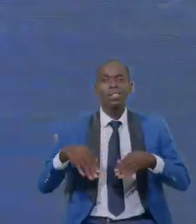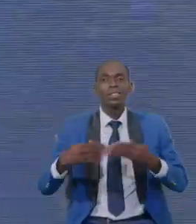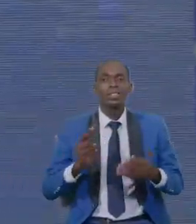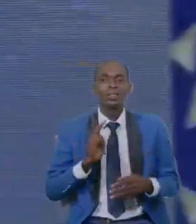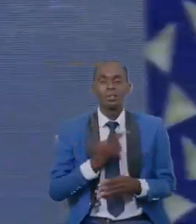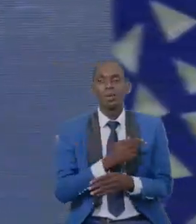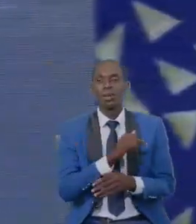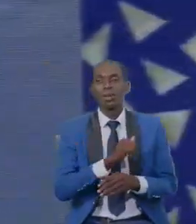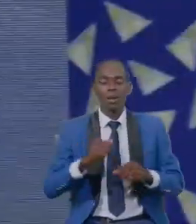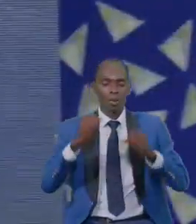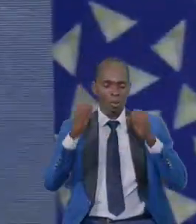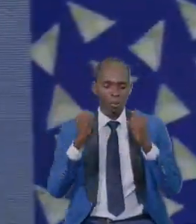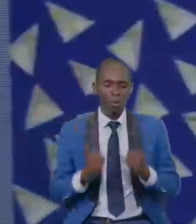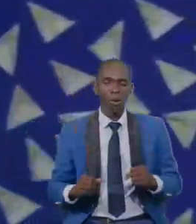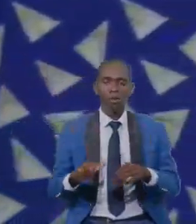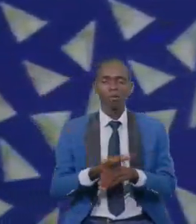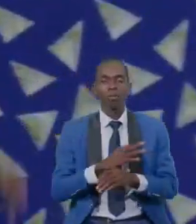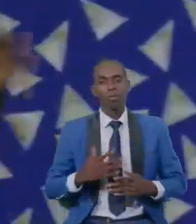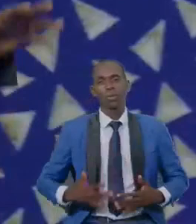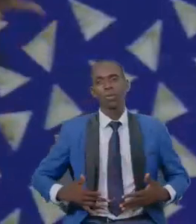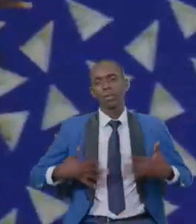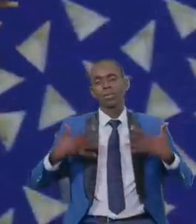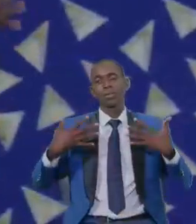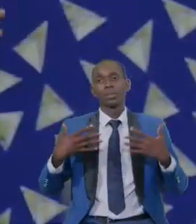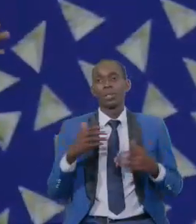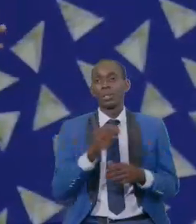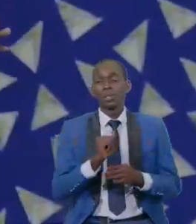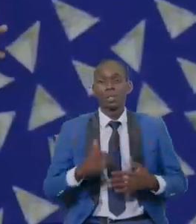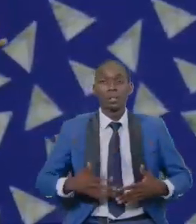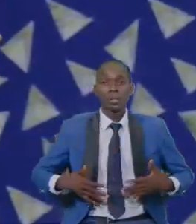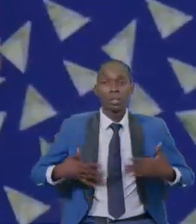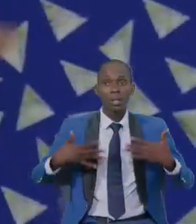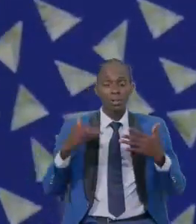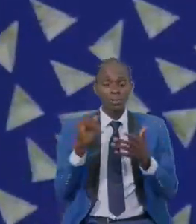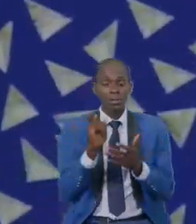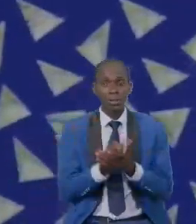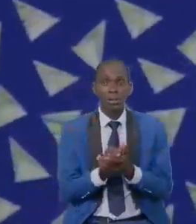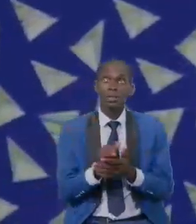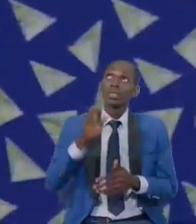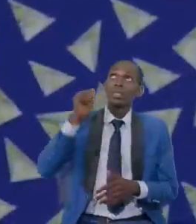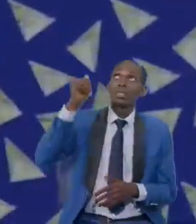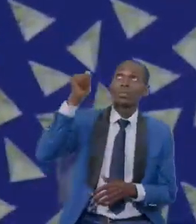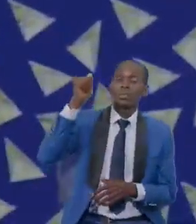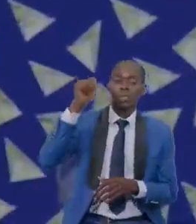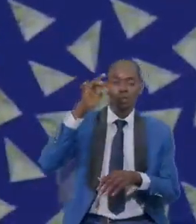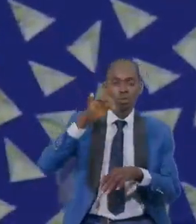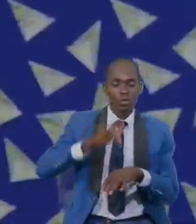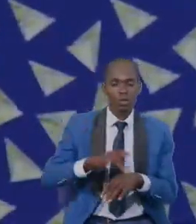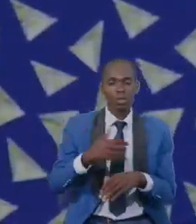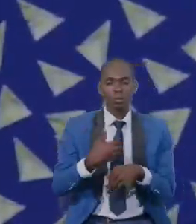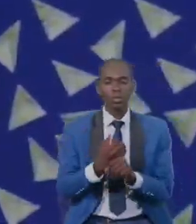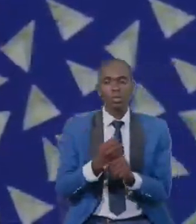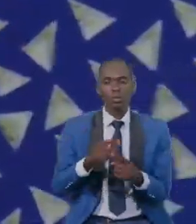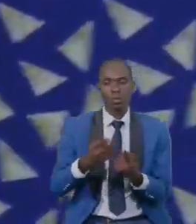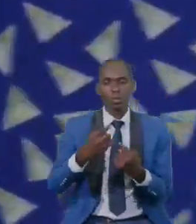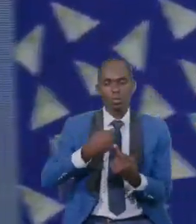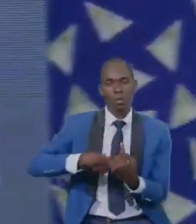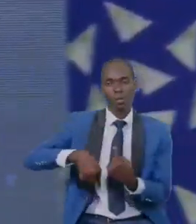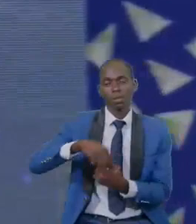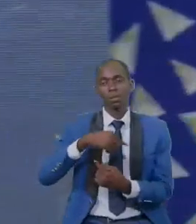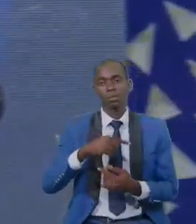life. A life that he himself touches and he turns you around.